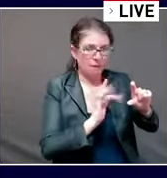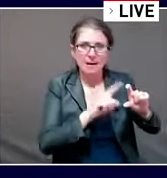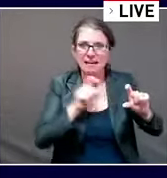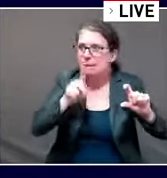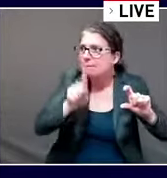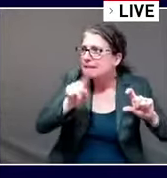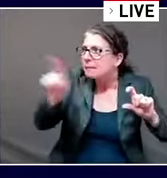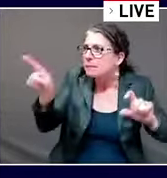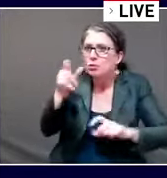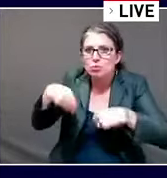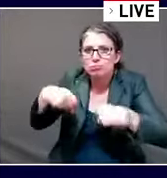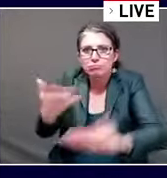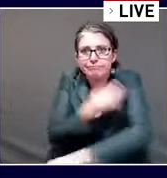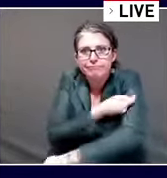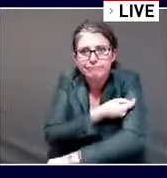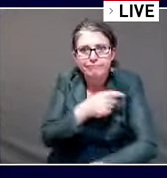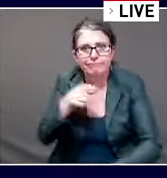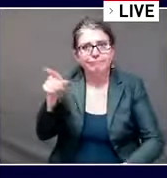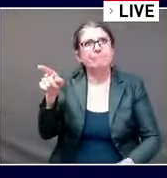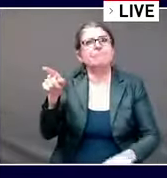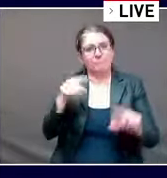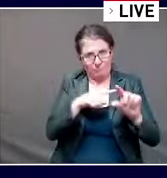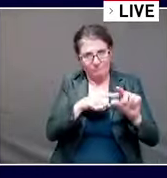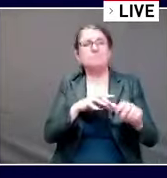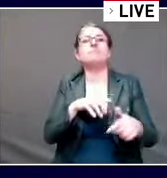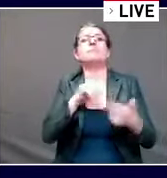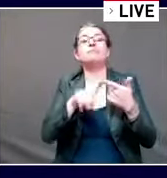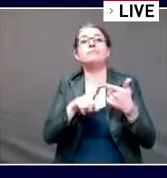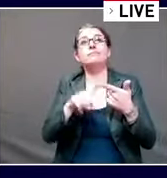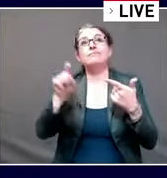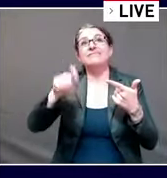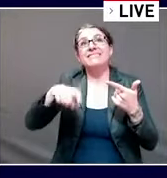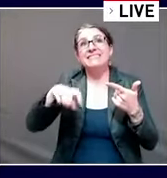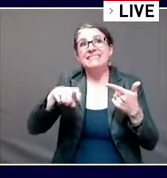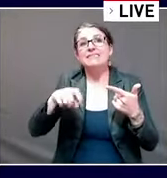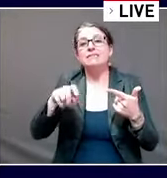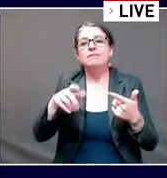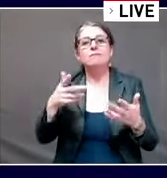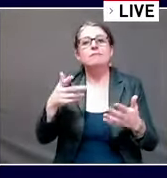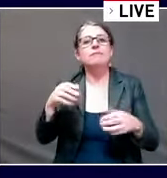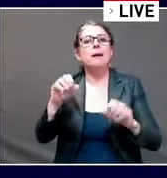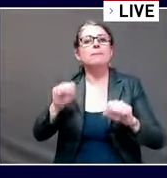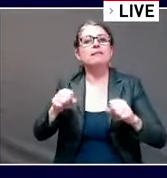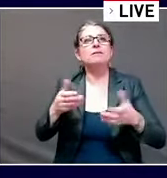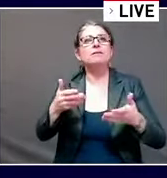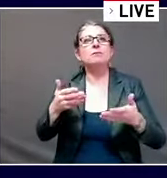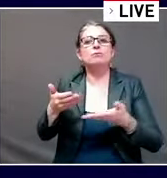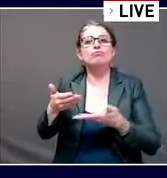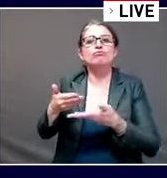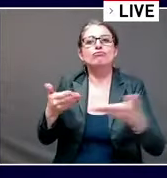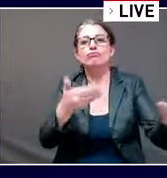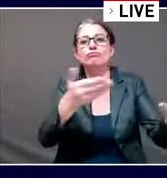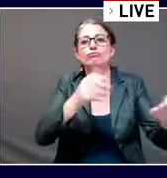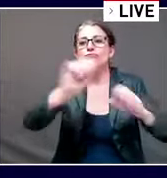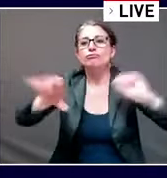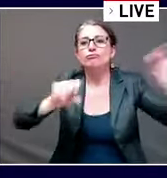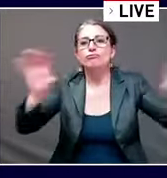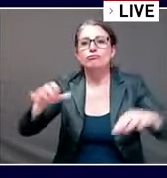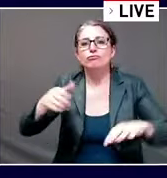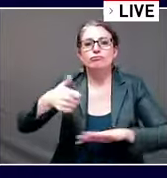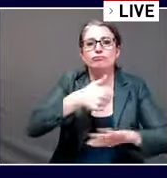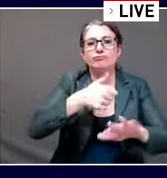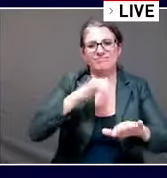one category. Another is the logistics. As we've just been talking about, the logistics around these vaccines are immense. Funding for that is